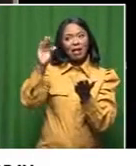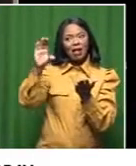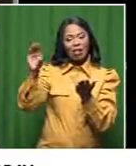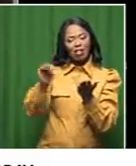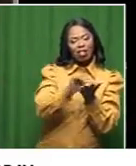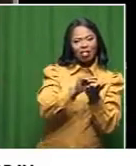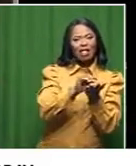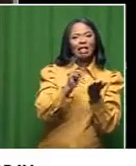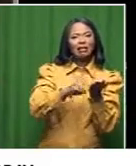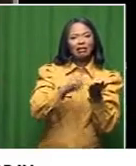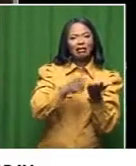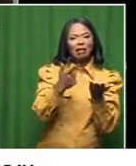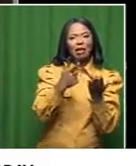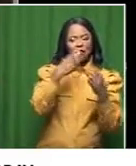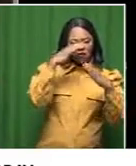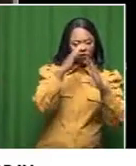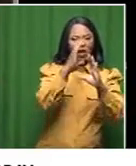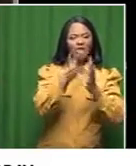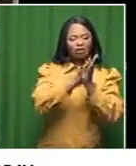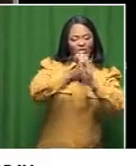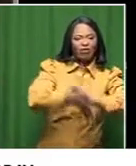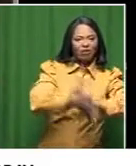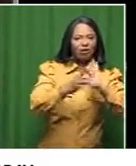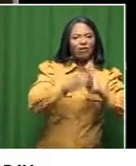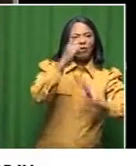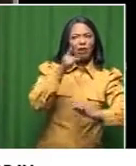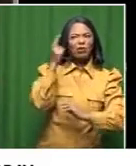on infrastructure development. What's your take on that?